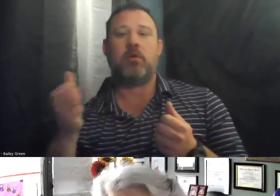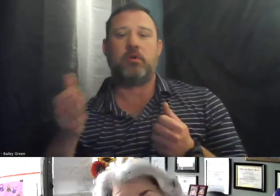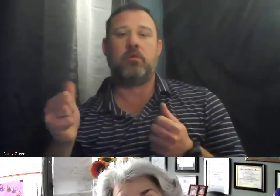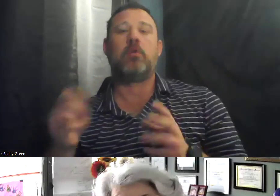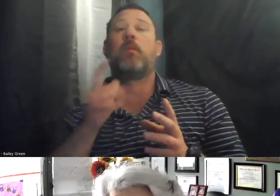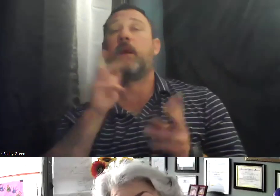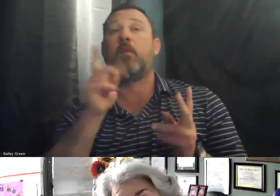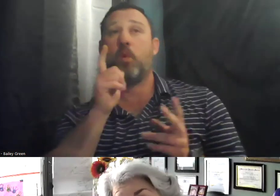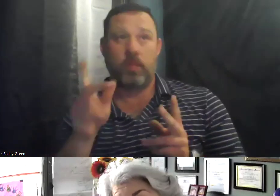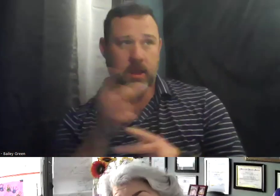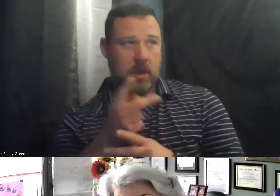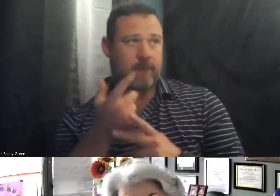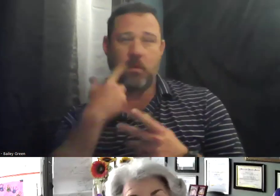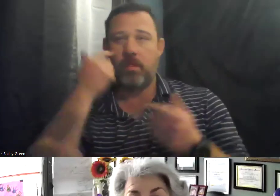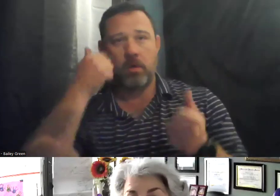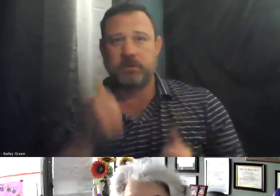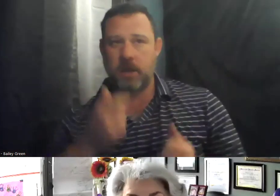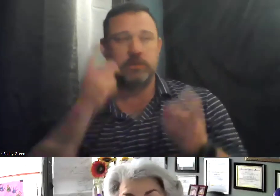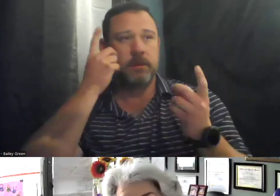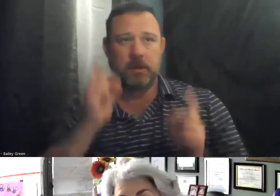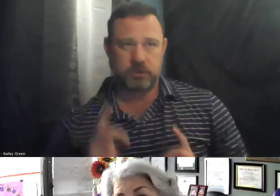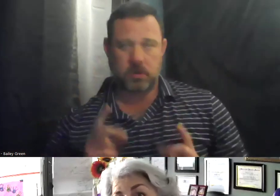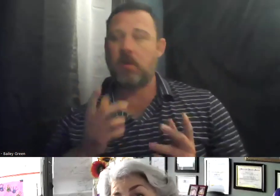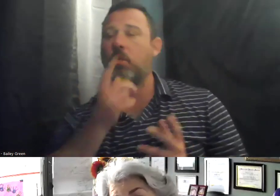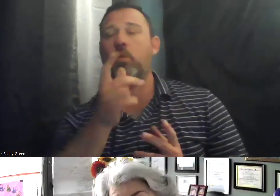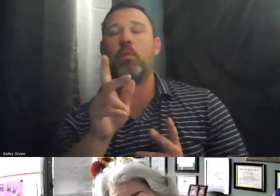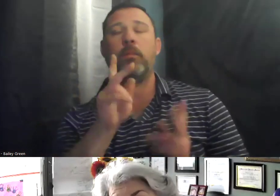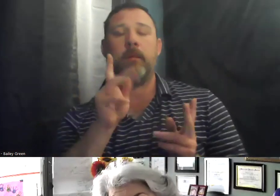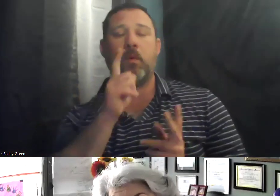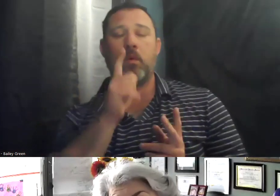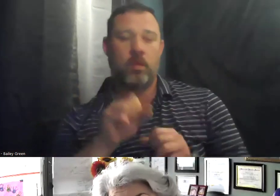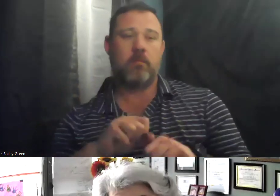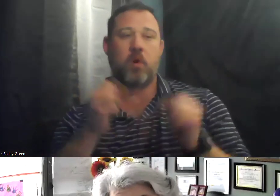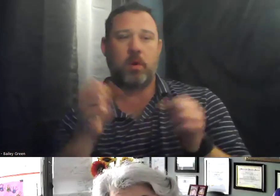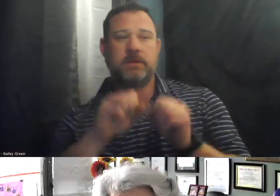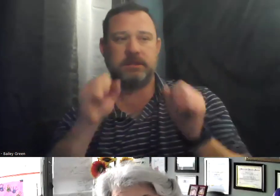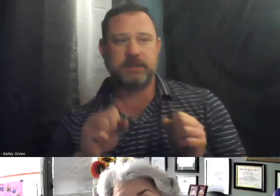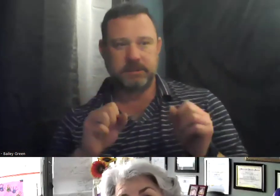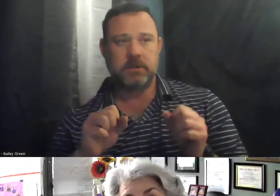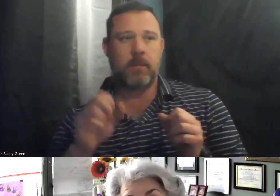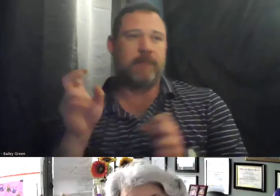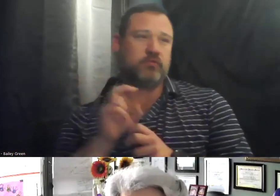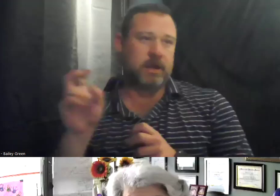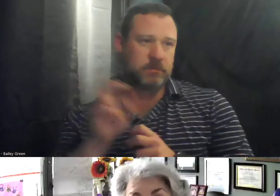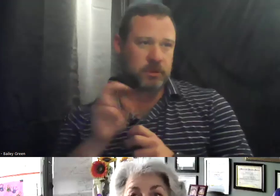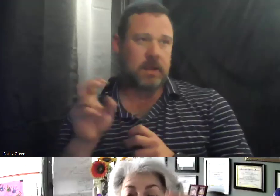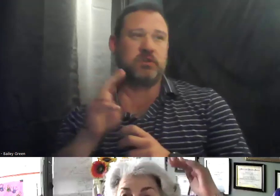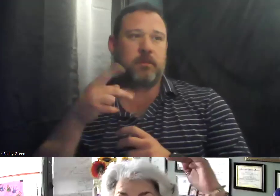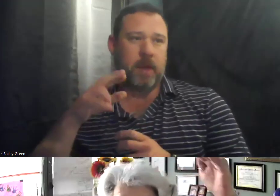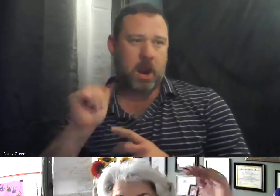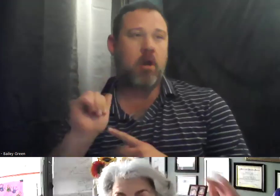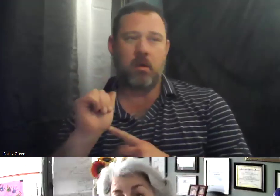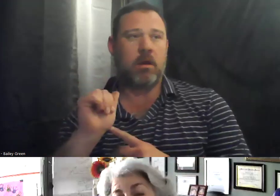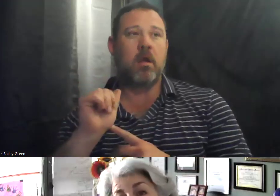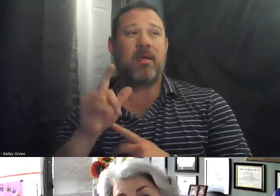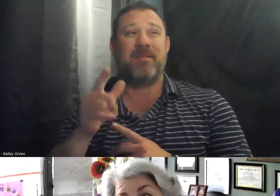that they care for with Alzheimer's disease and dementia, people for whom the broken system of paratransit, which the ADA should be the floor and